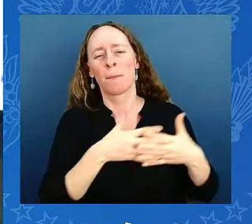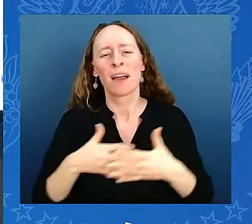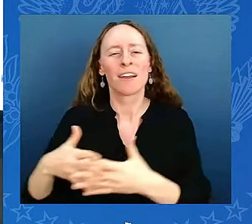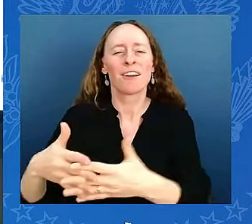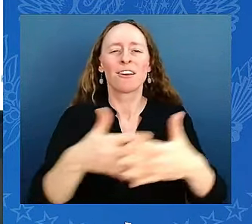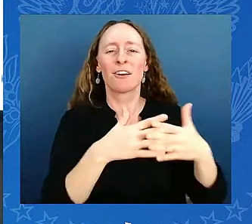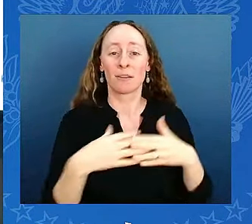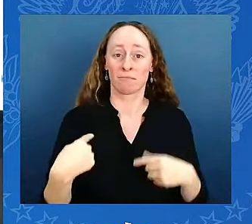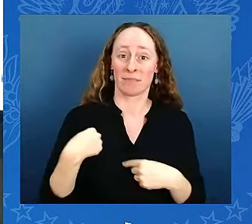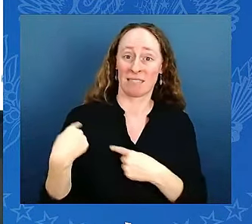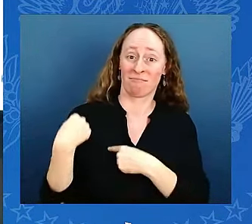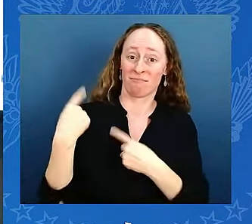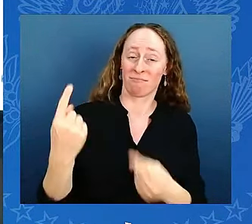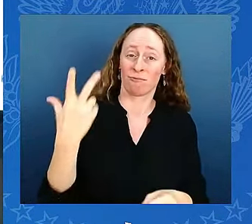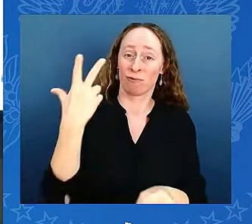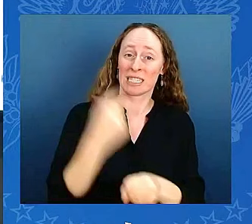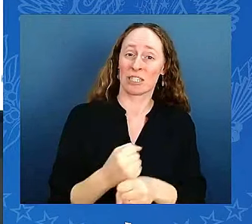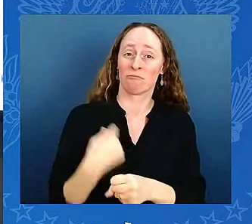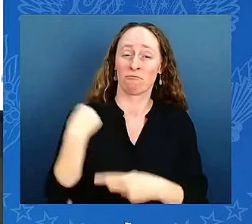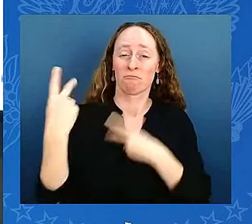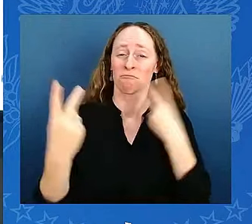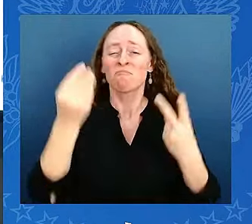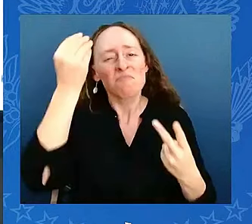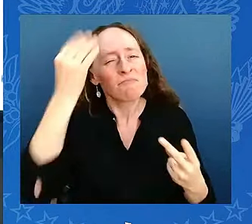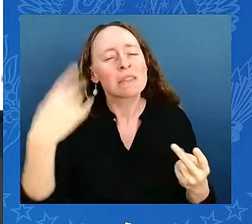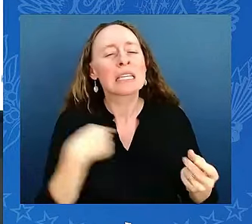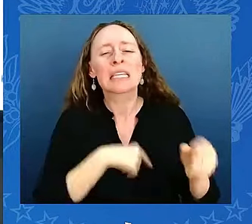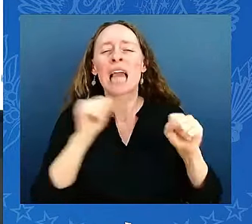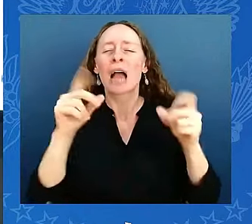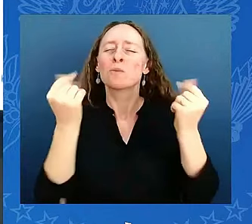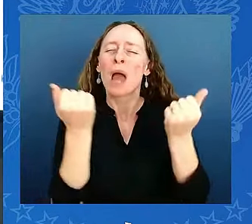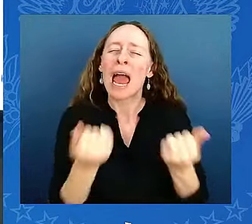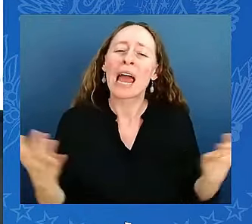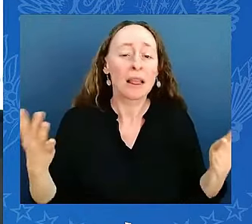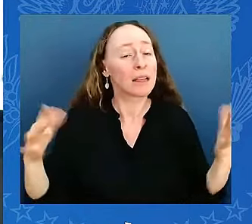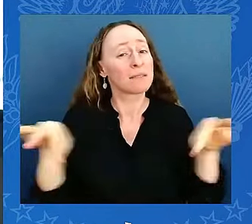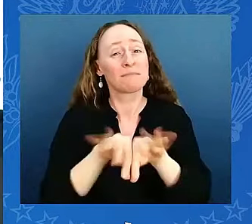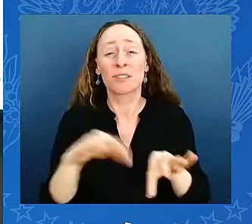do. Nothing. This is United States of America,